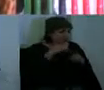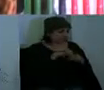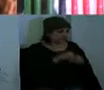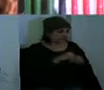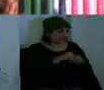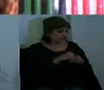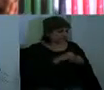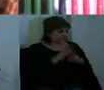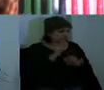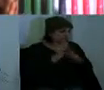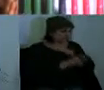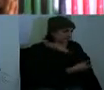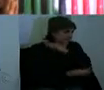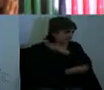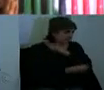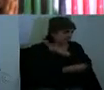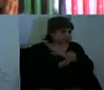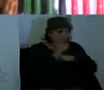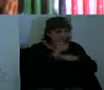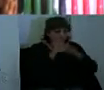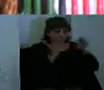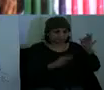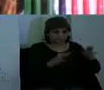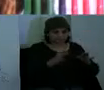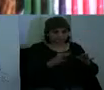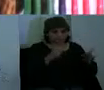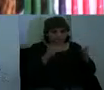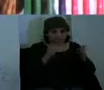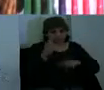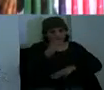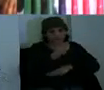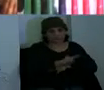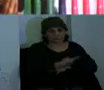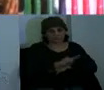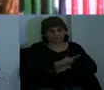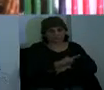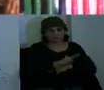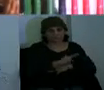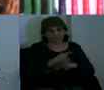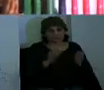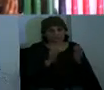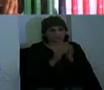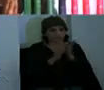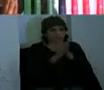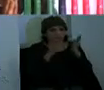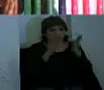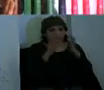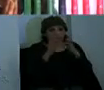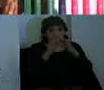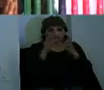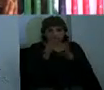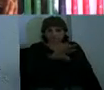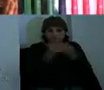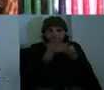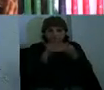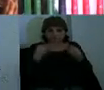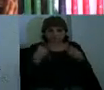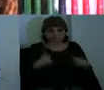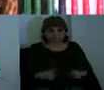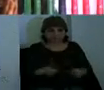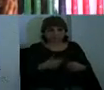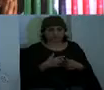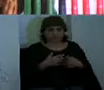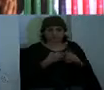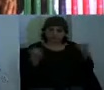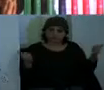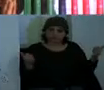when injustice rules the day, and animosity tears human beings apart,